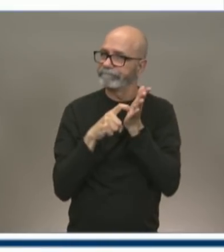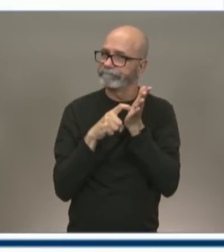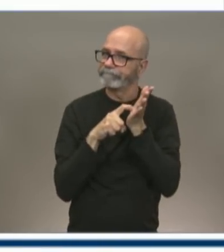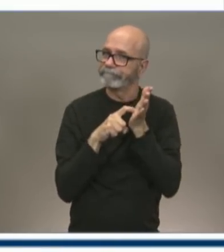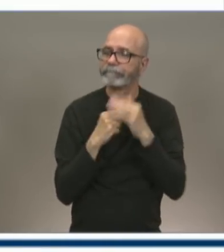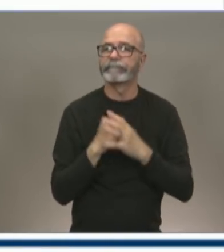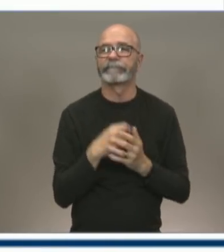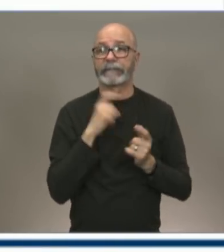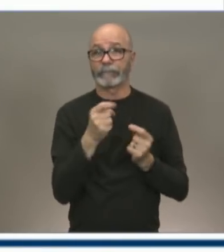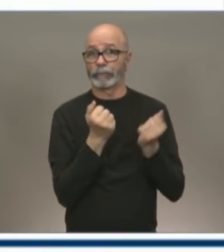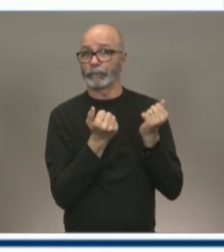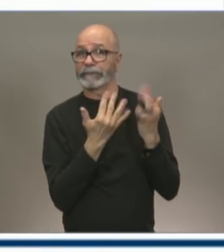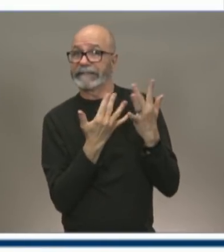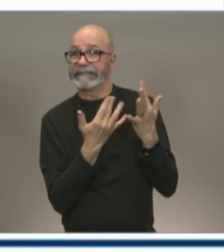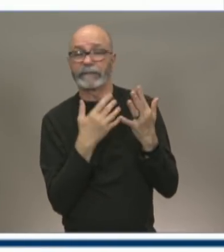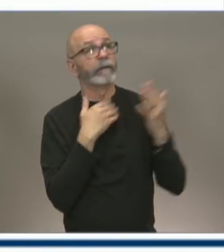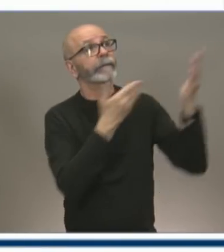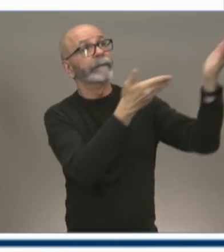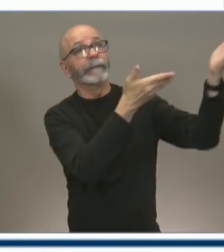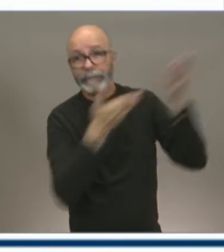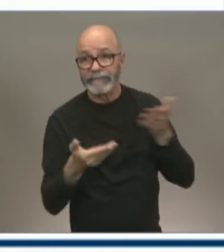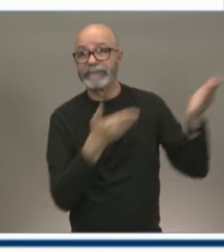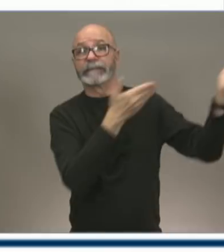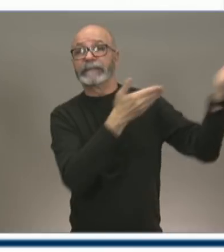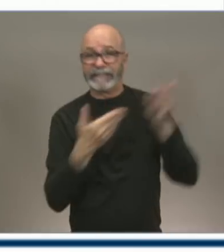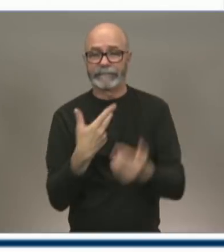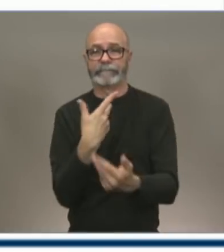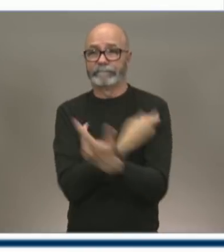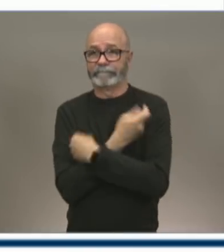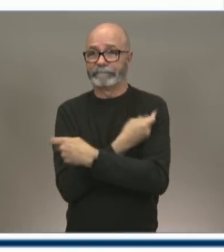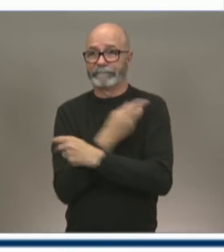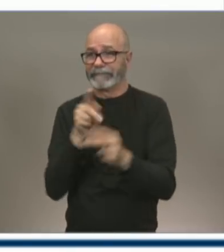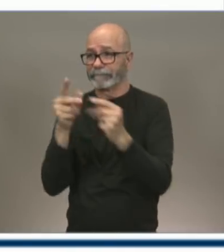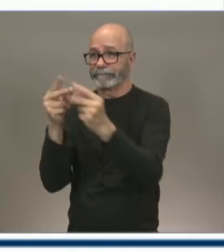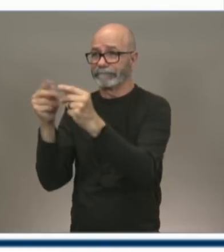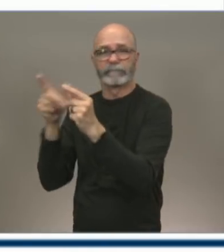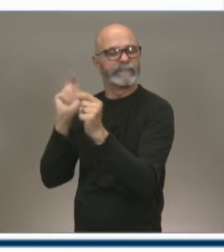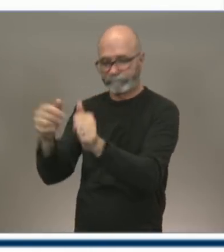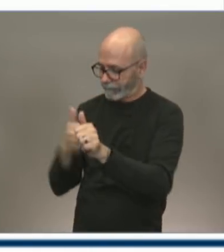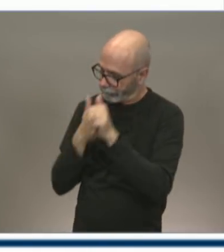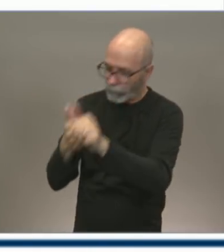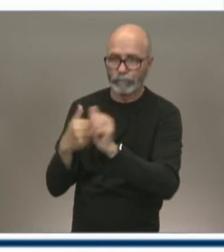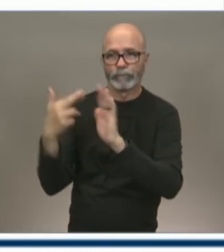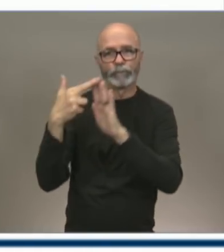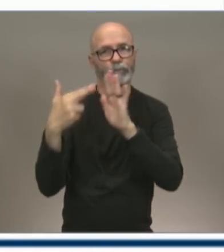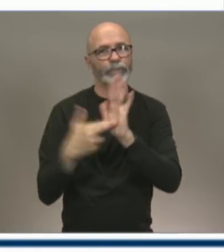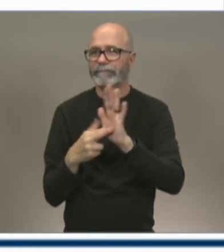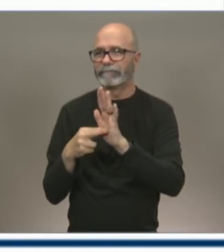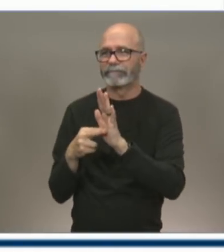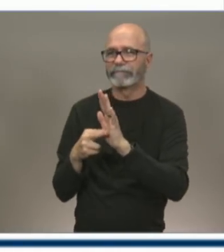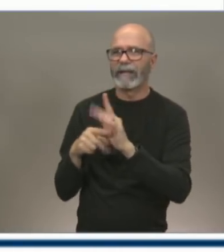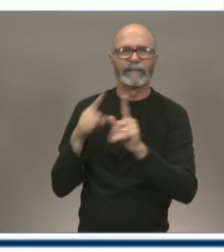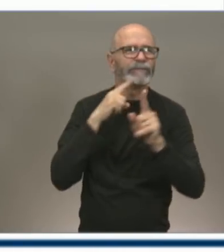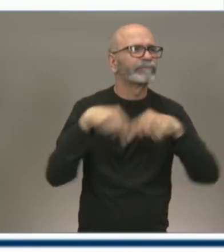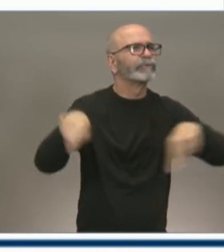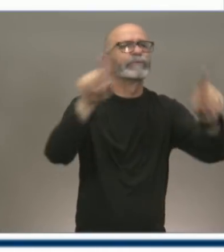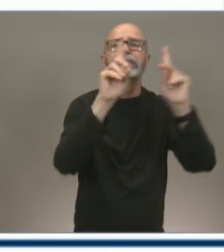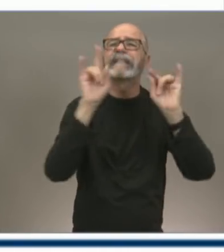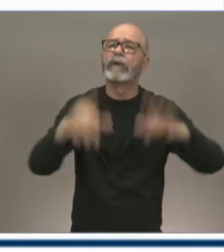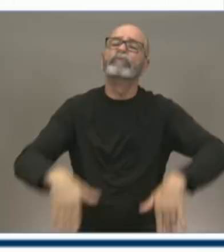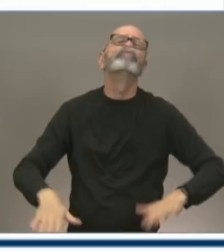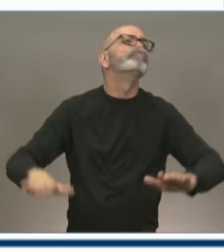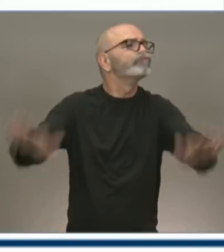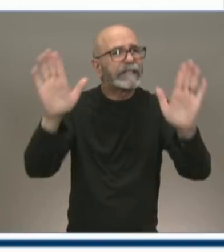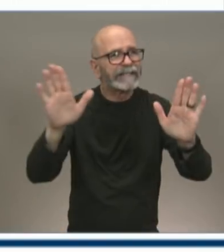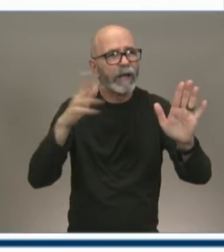arrive, and as we wait, we will continue to follow the protocols. You're doing a great job. I'm really proud of this province. I can't